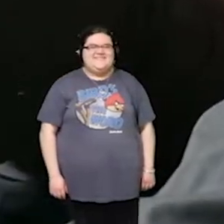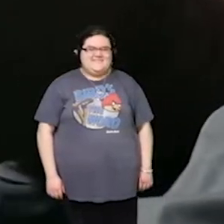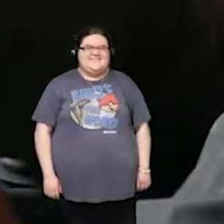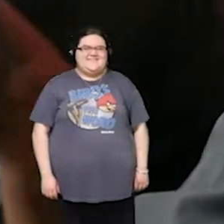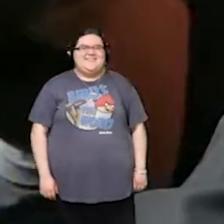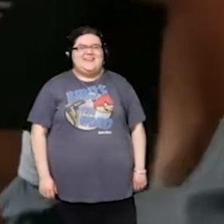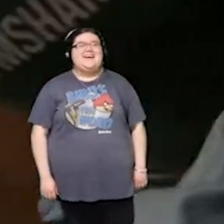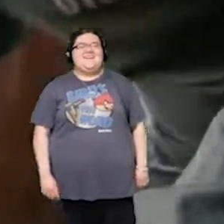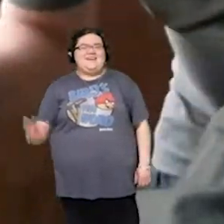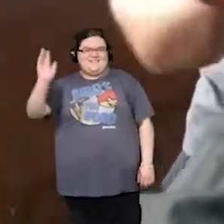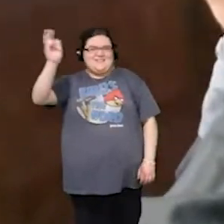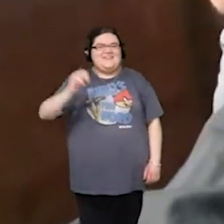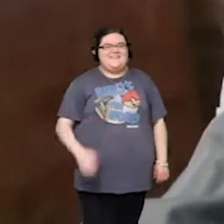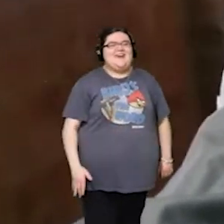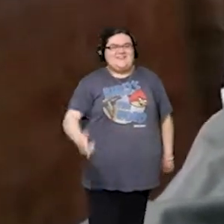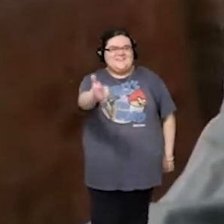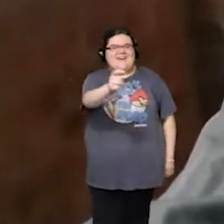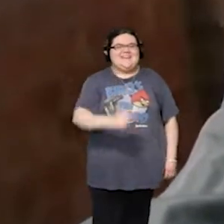interested in that video,